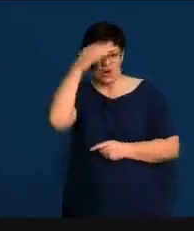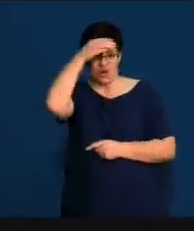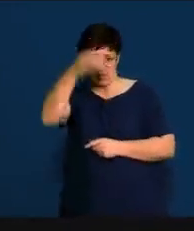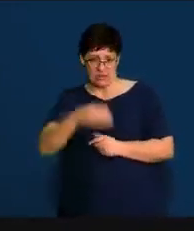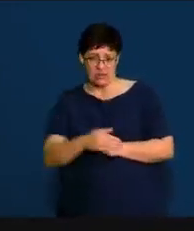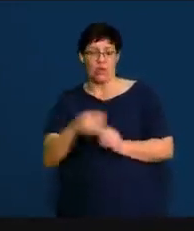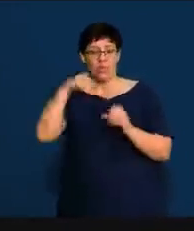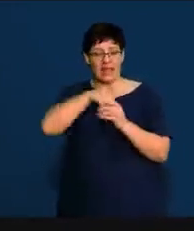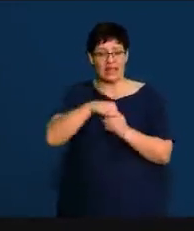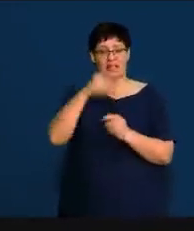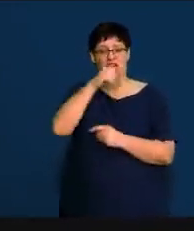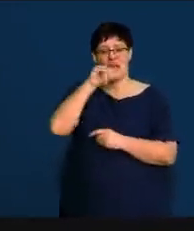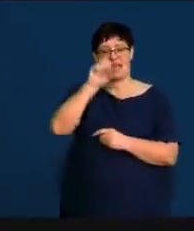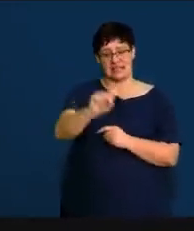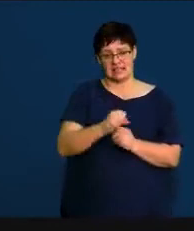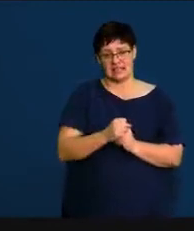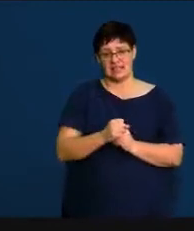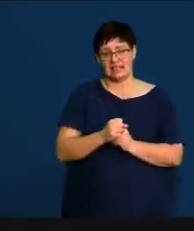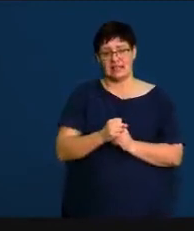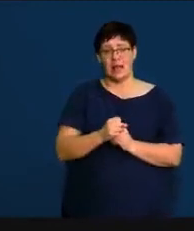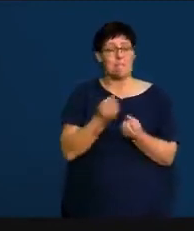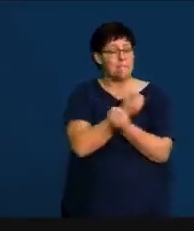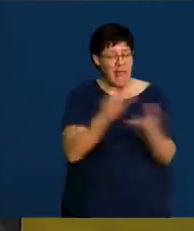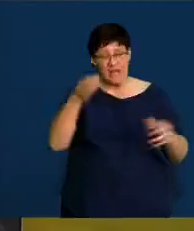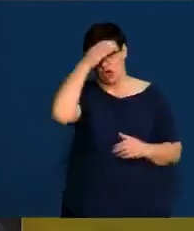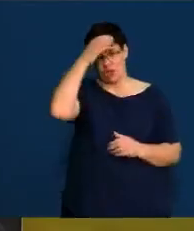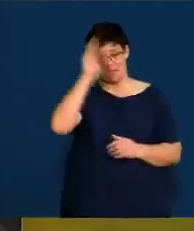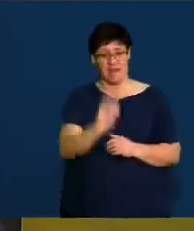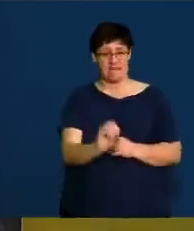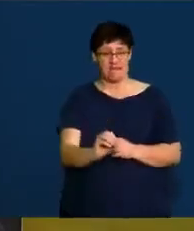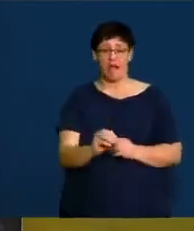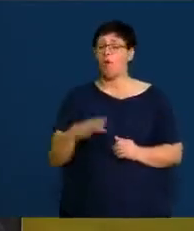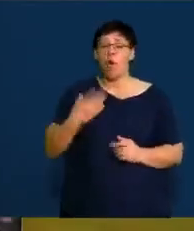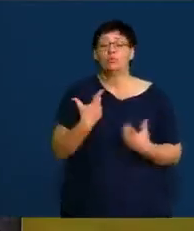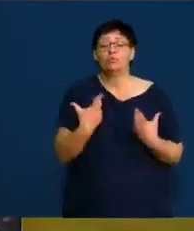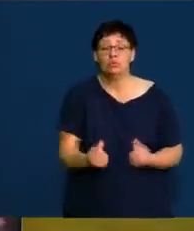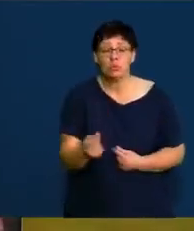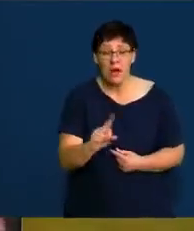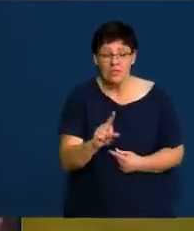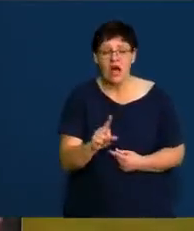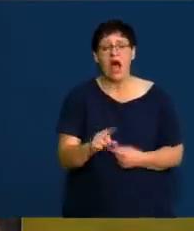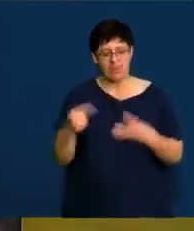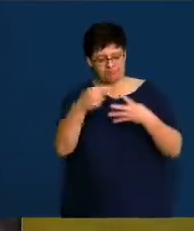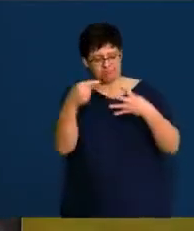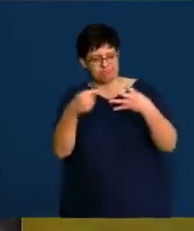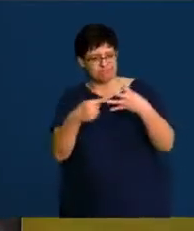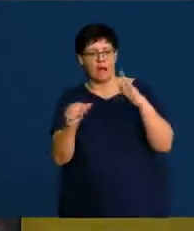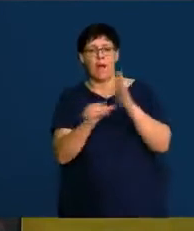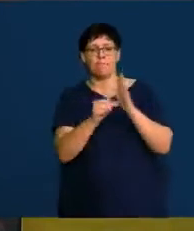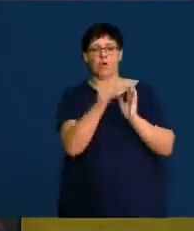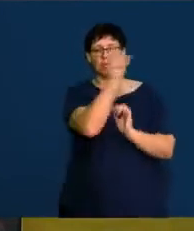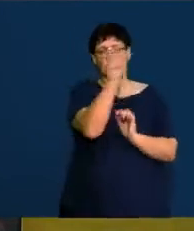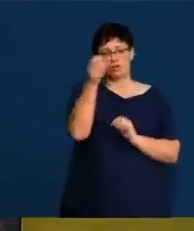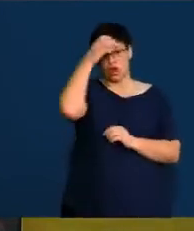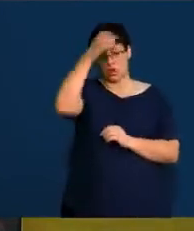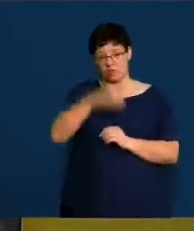in GIS. There's many concepts in GIS. All you have to do is extract the keyword from each of those concepts